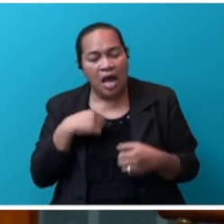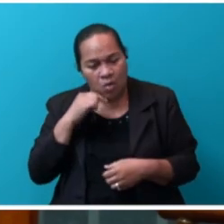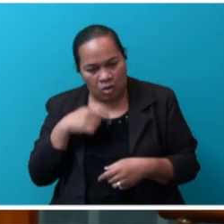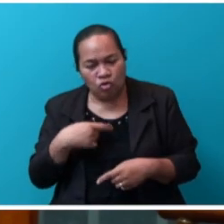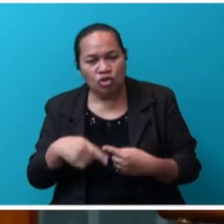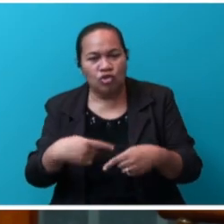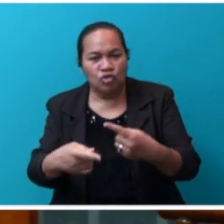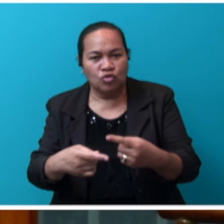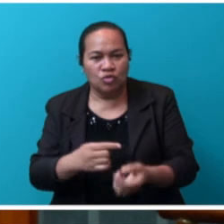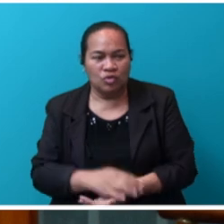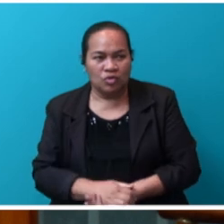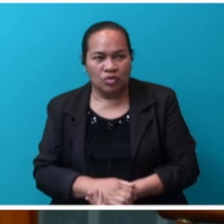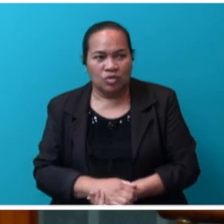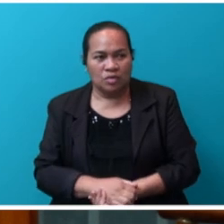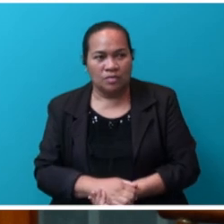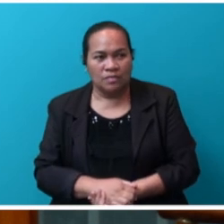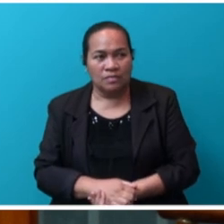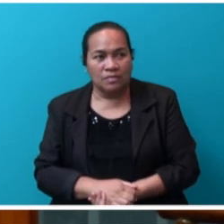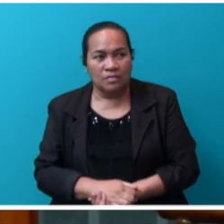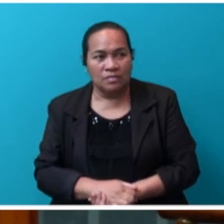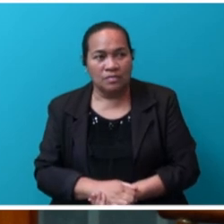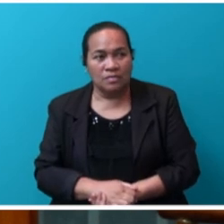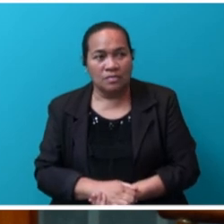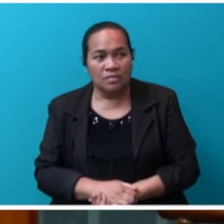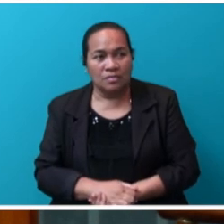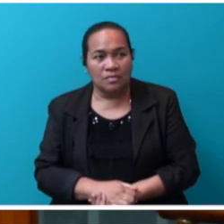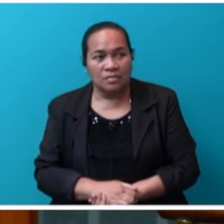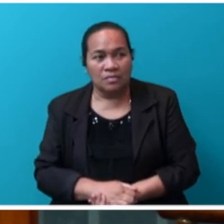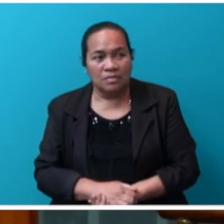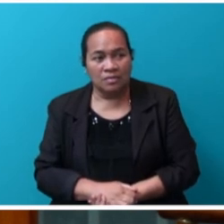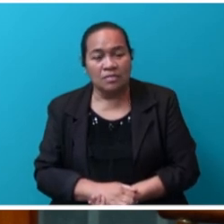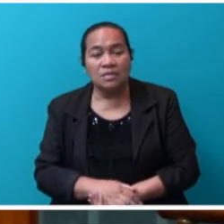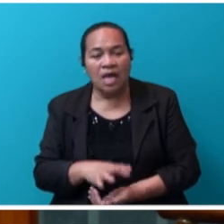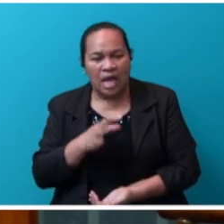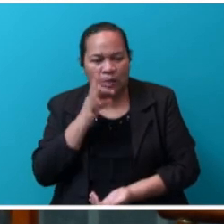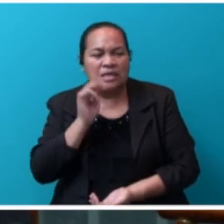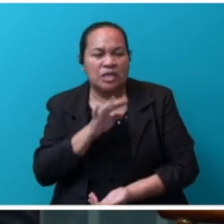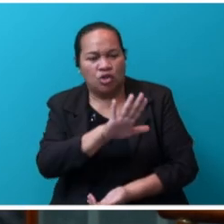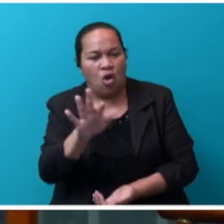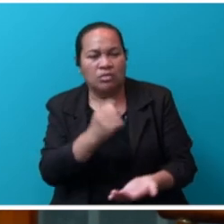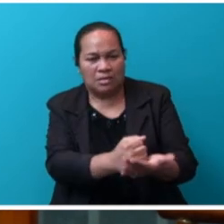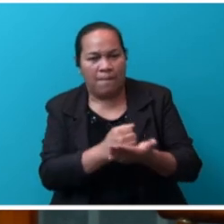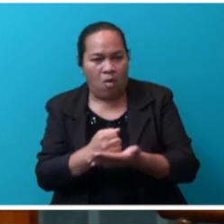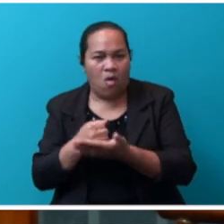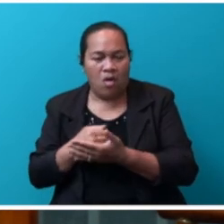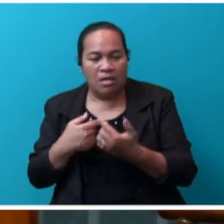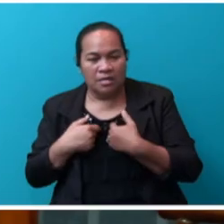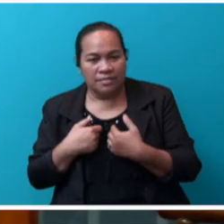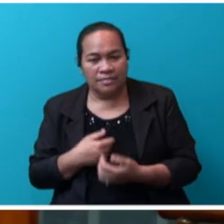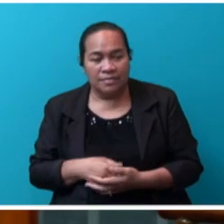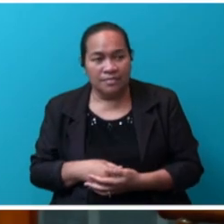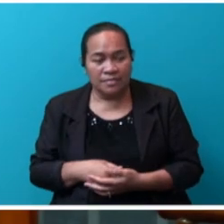there, and I will continue to need your support. Mr. Speaker, investing